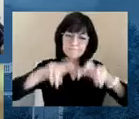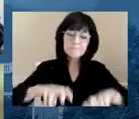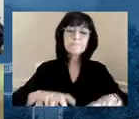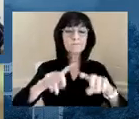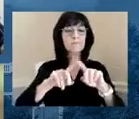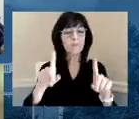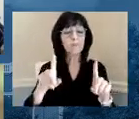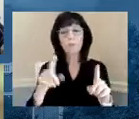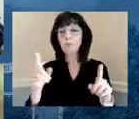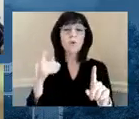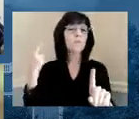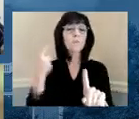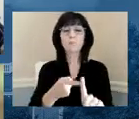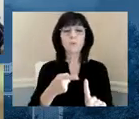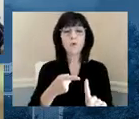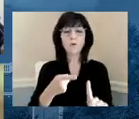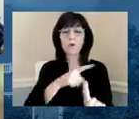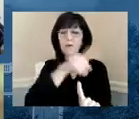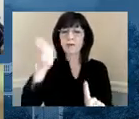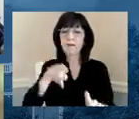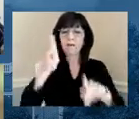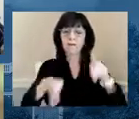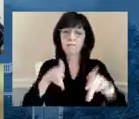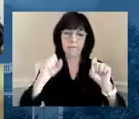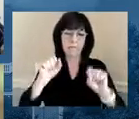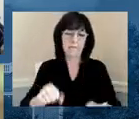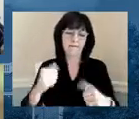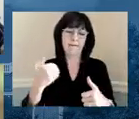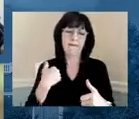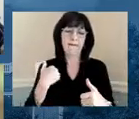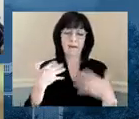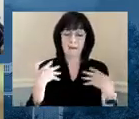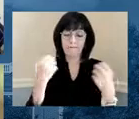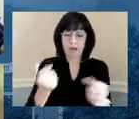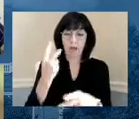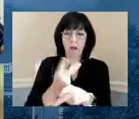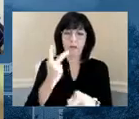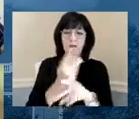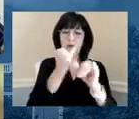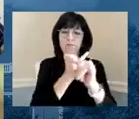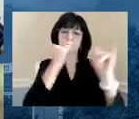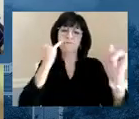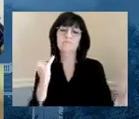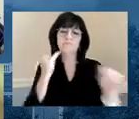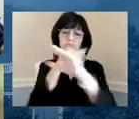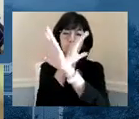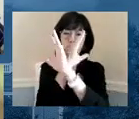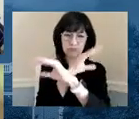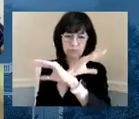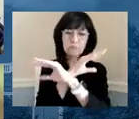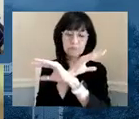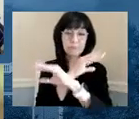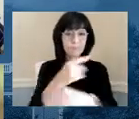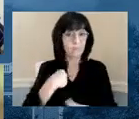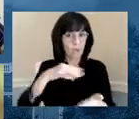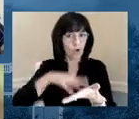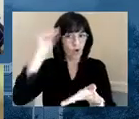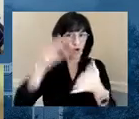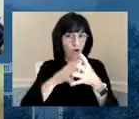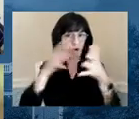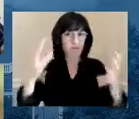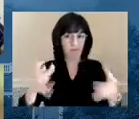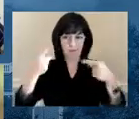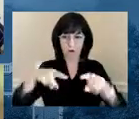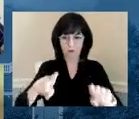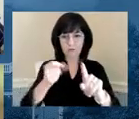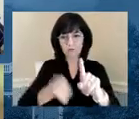One of the things we've learned a lot over the last 15 months, particularly in partnership with our healthcare providers and the hospitals.